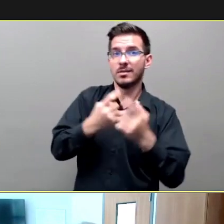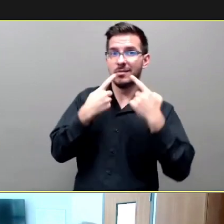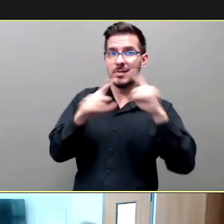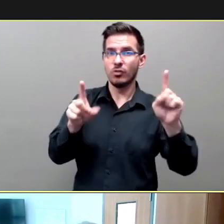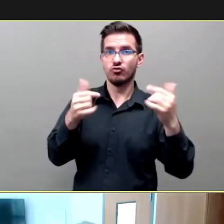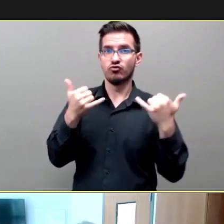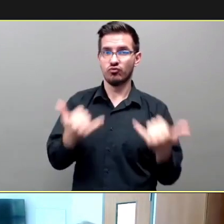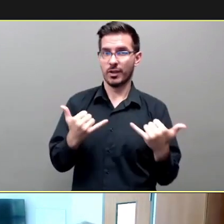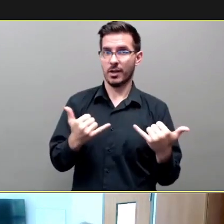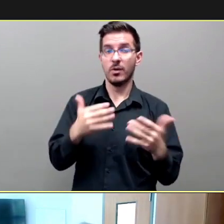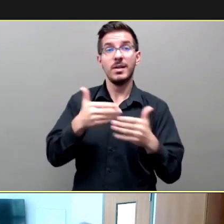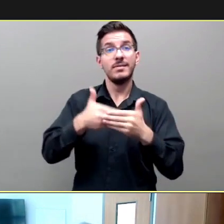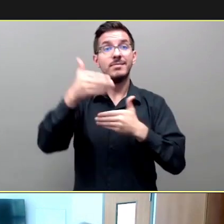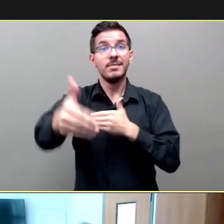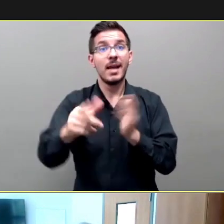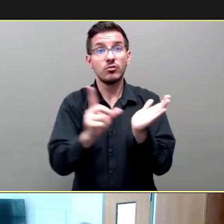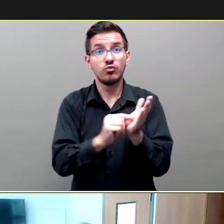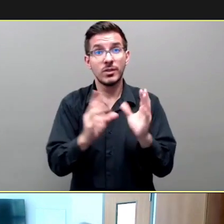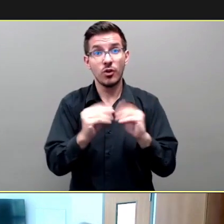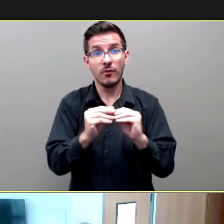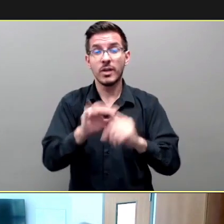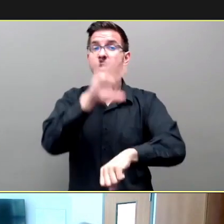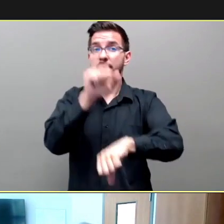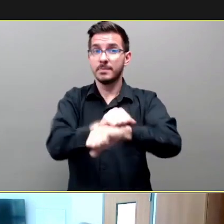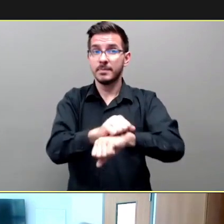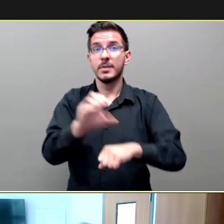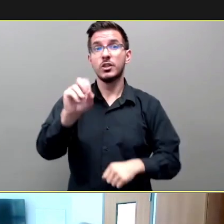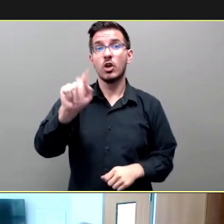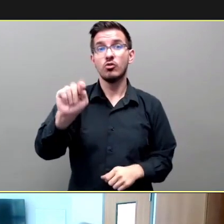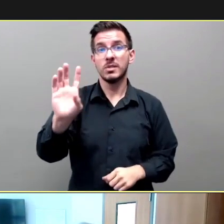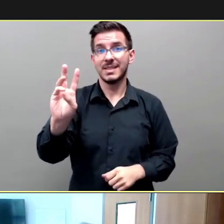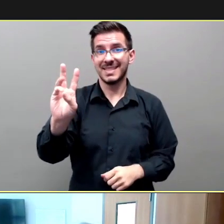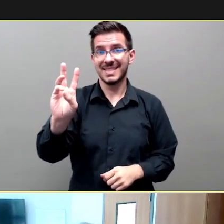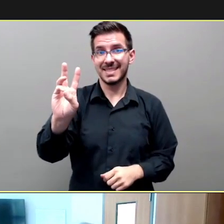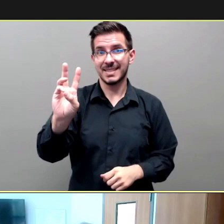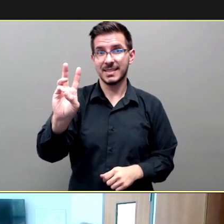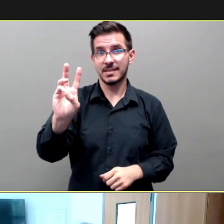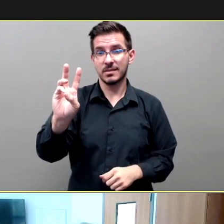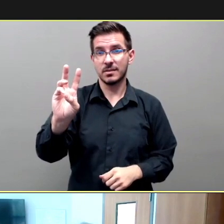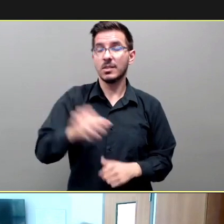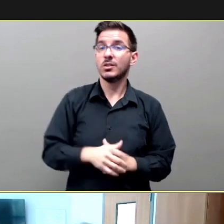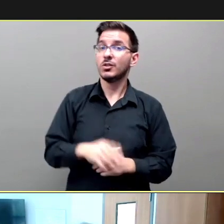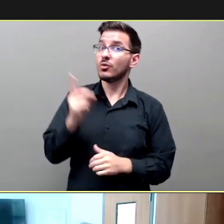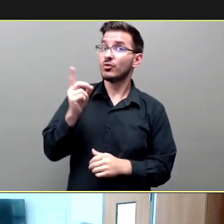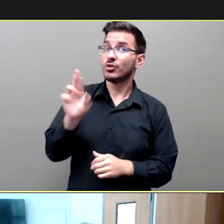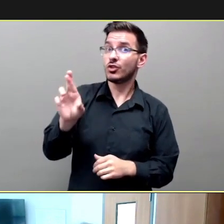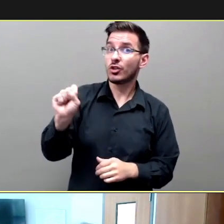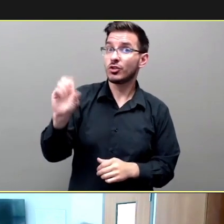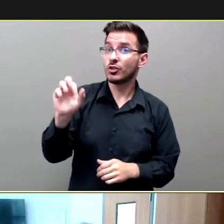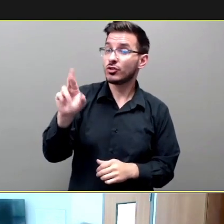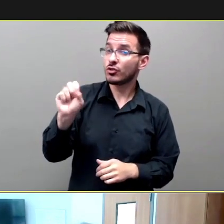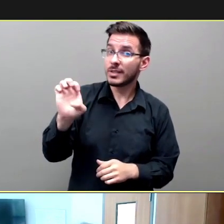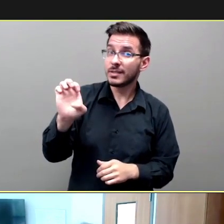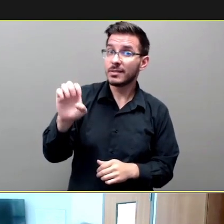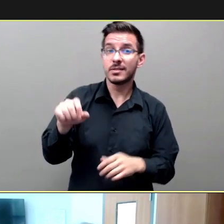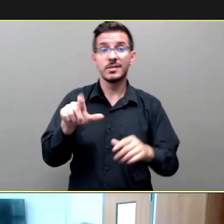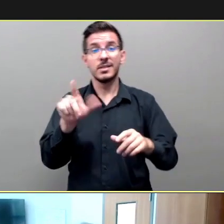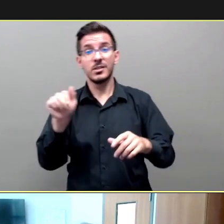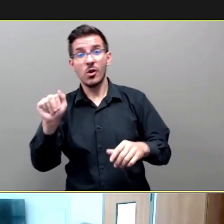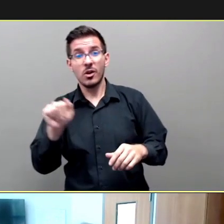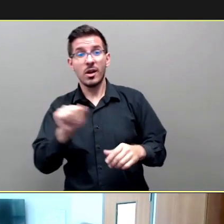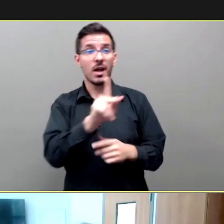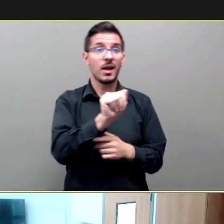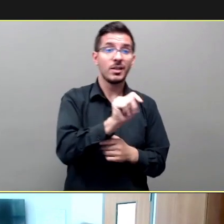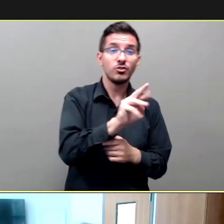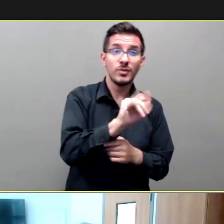now, our next press conference is scheduled for October 6th. Dr. Scrace and Laura and Katrina, if you have